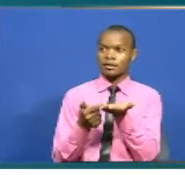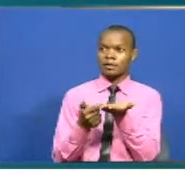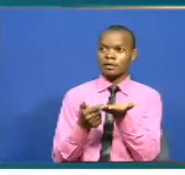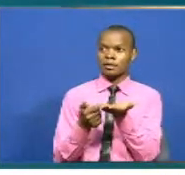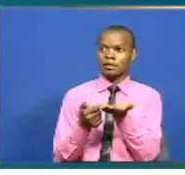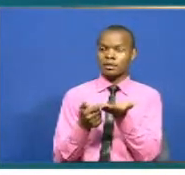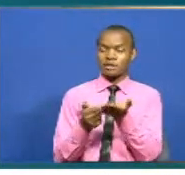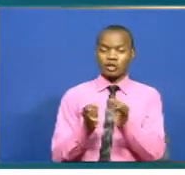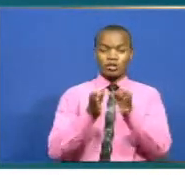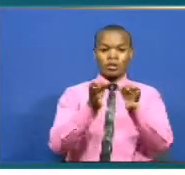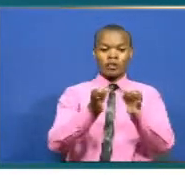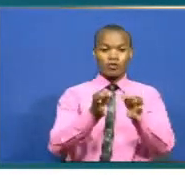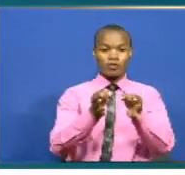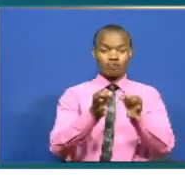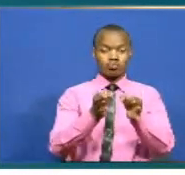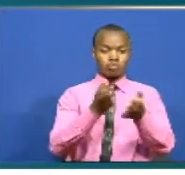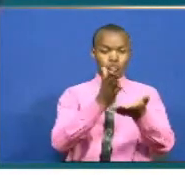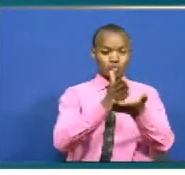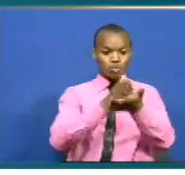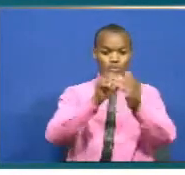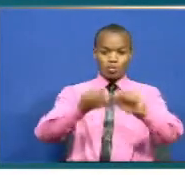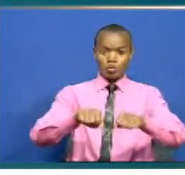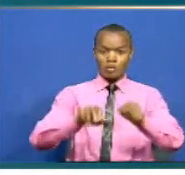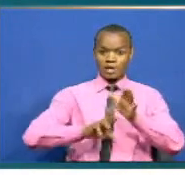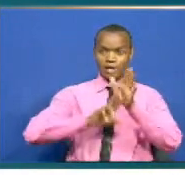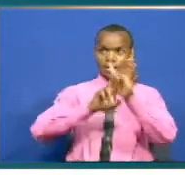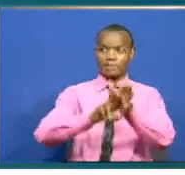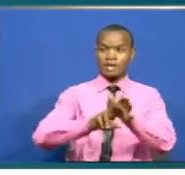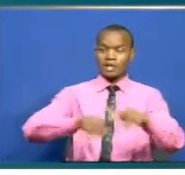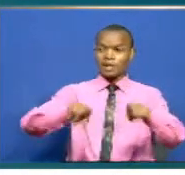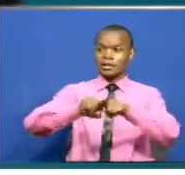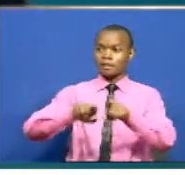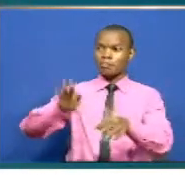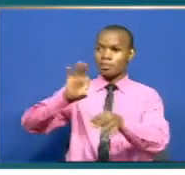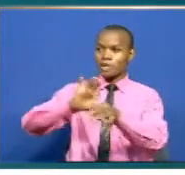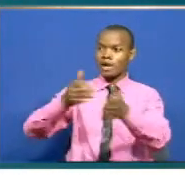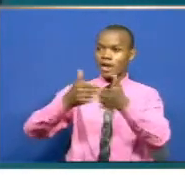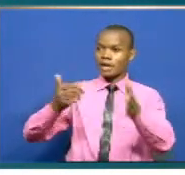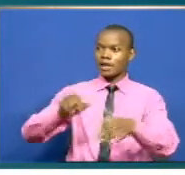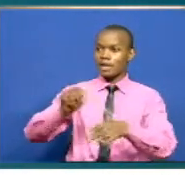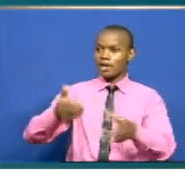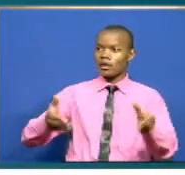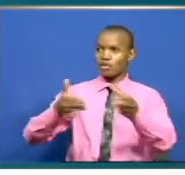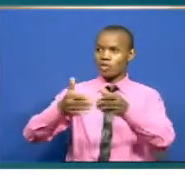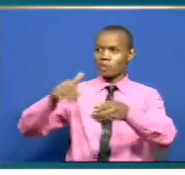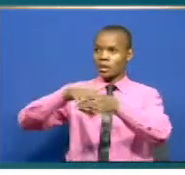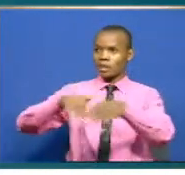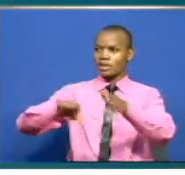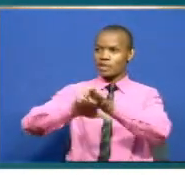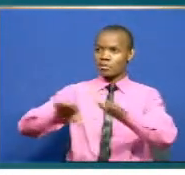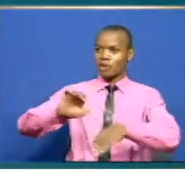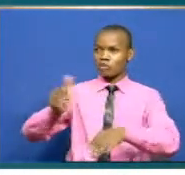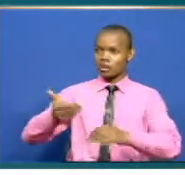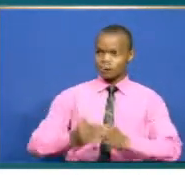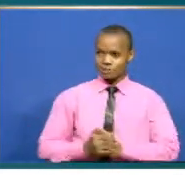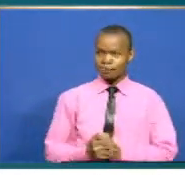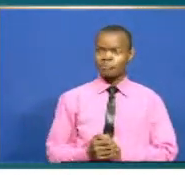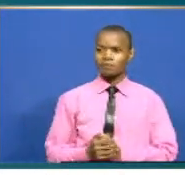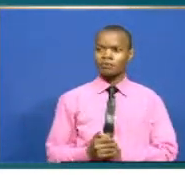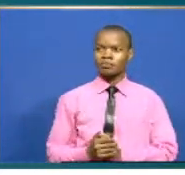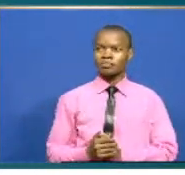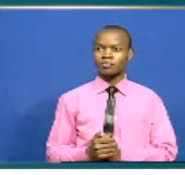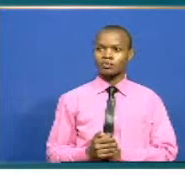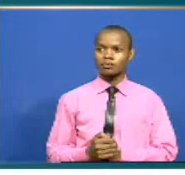negotiate for the ticket mm-hmm. to be able to contest against any other party within that constituency. Now,